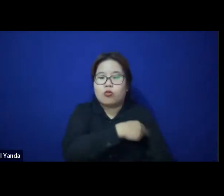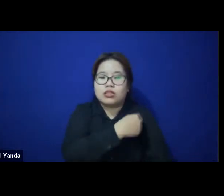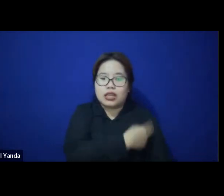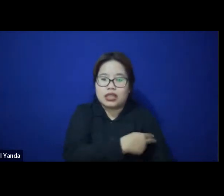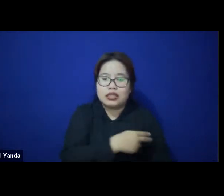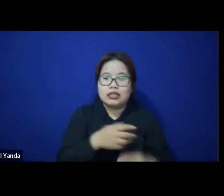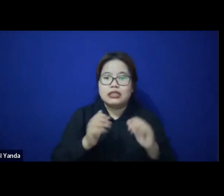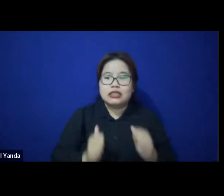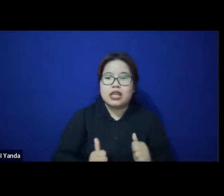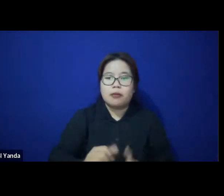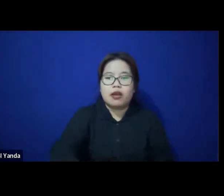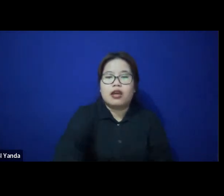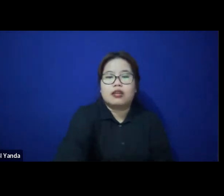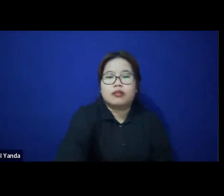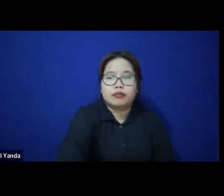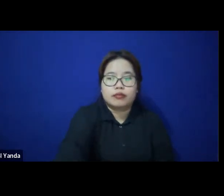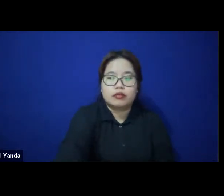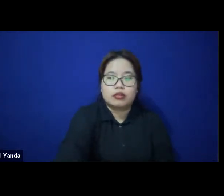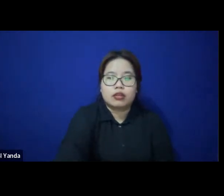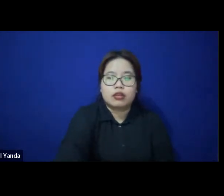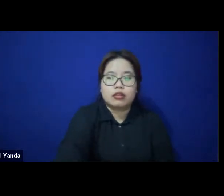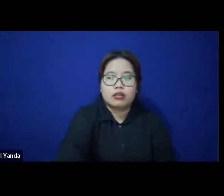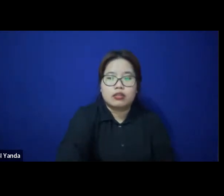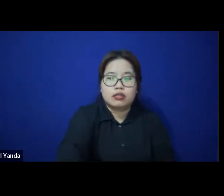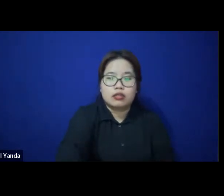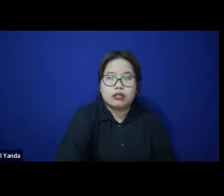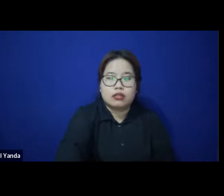How are doctors interacting?